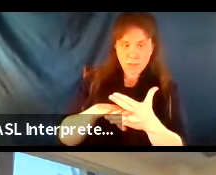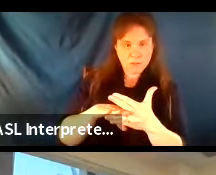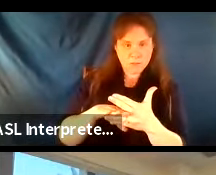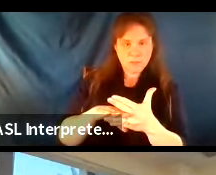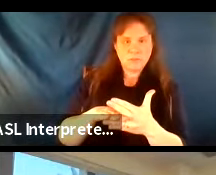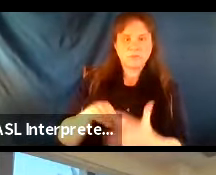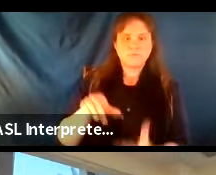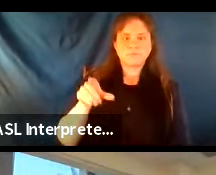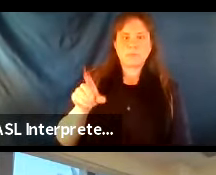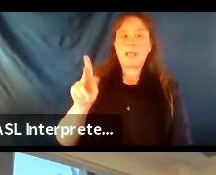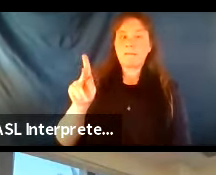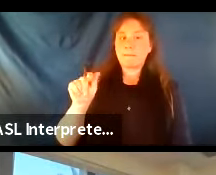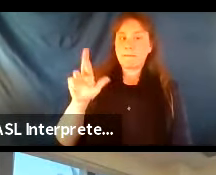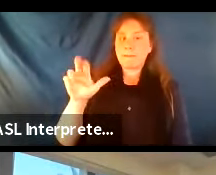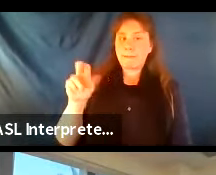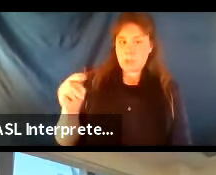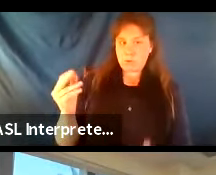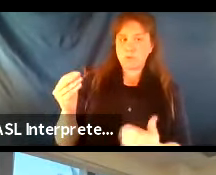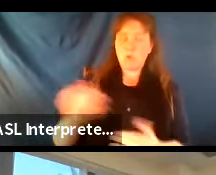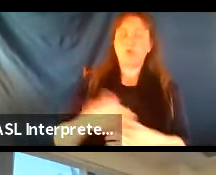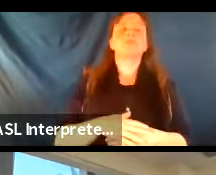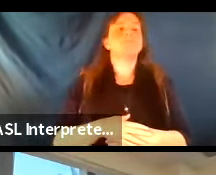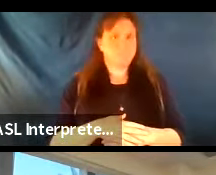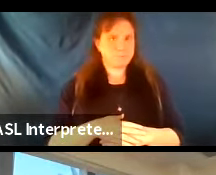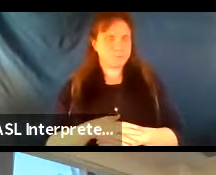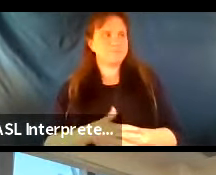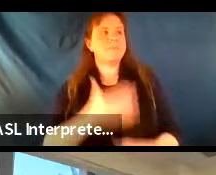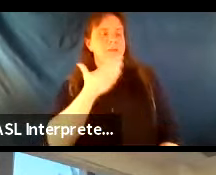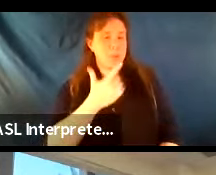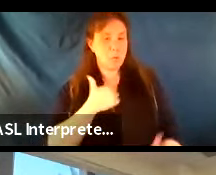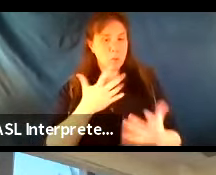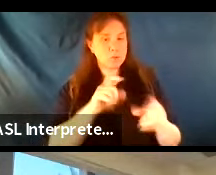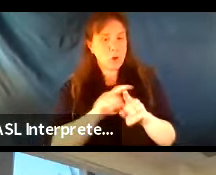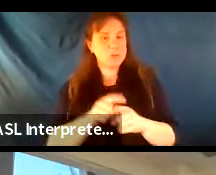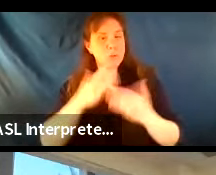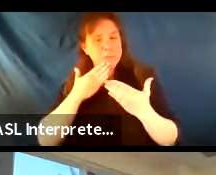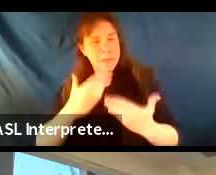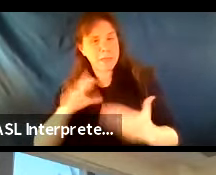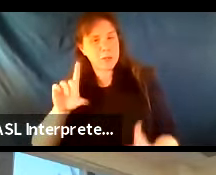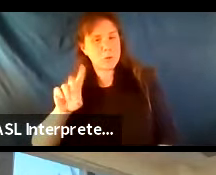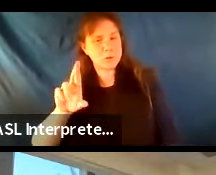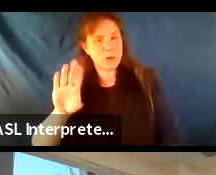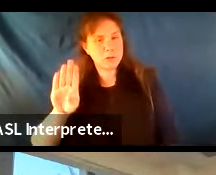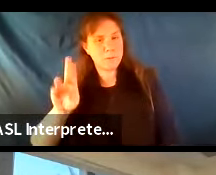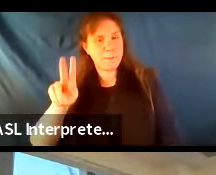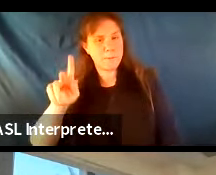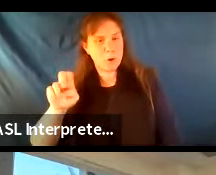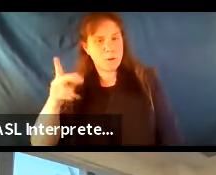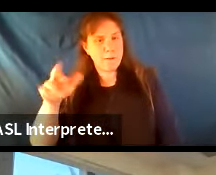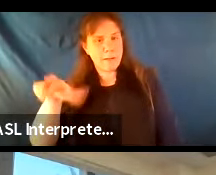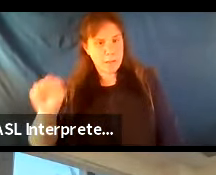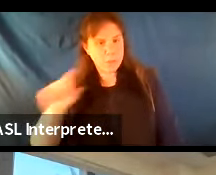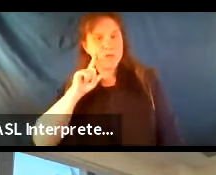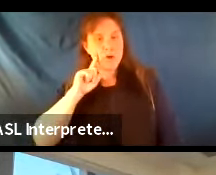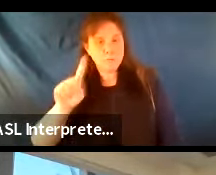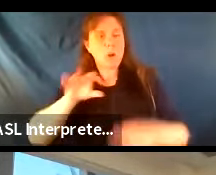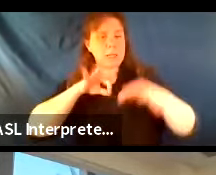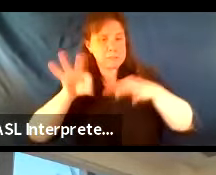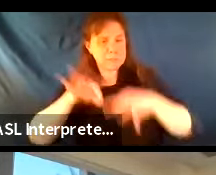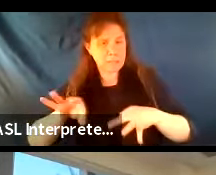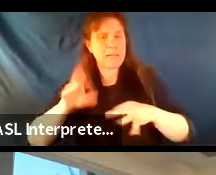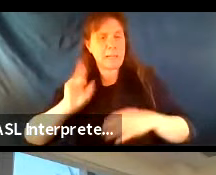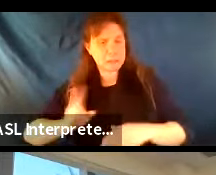And I first want to say thank you, Dr. Burke-Harris, for sort of laying out the history of structural racism in our communities and in this country. I think it's